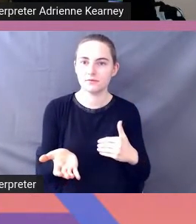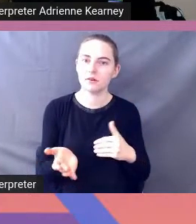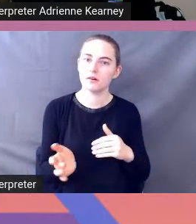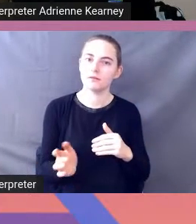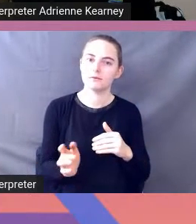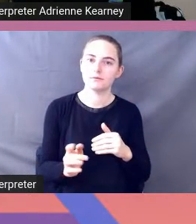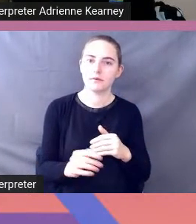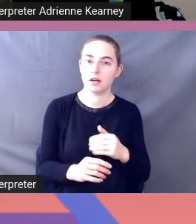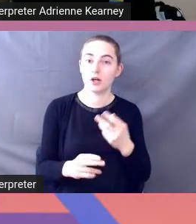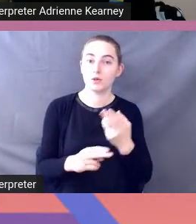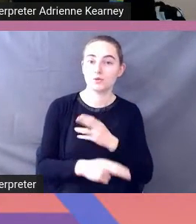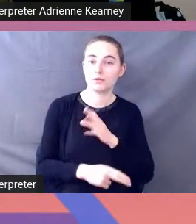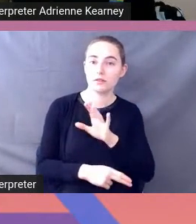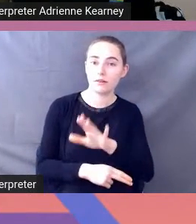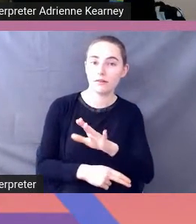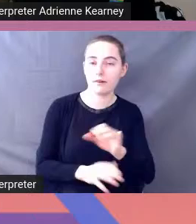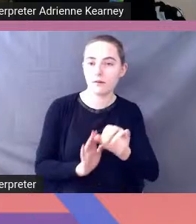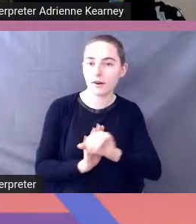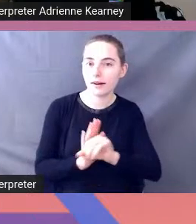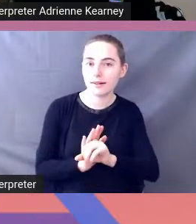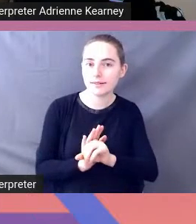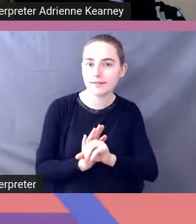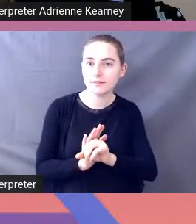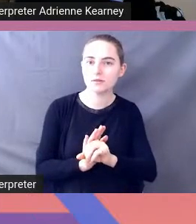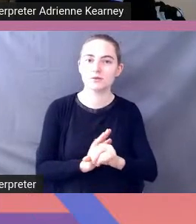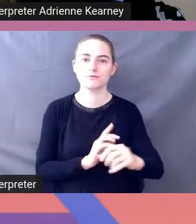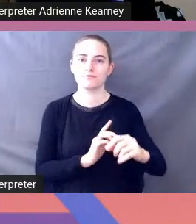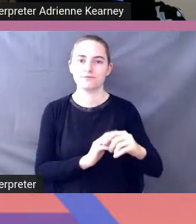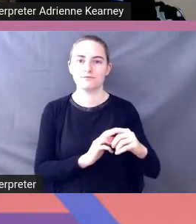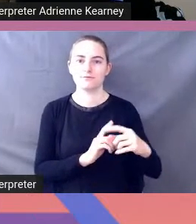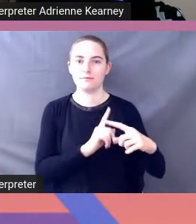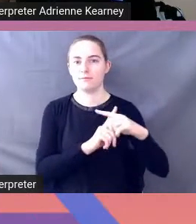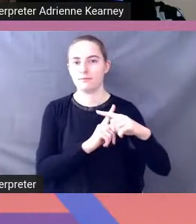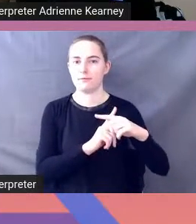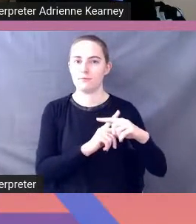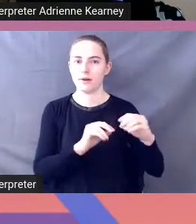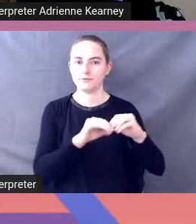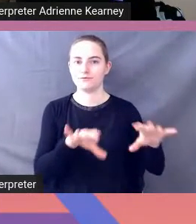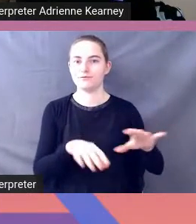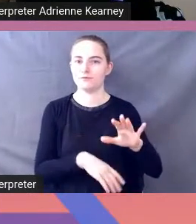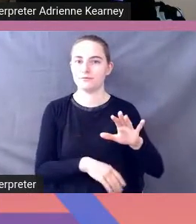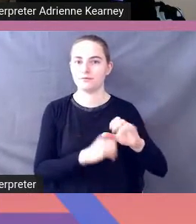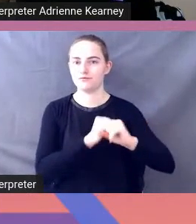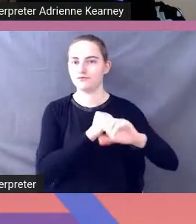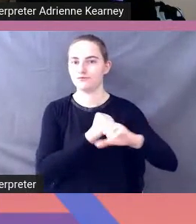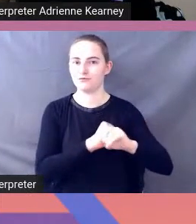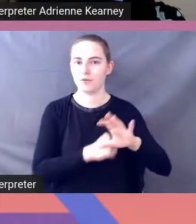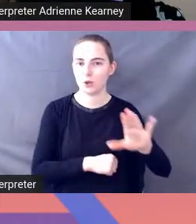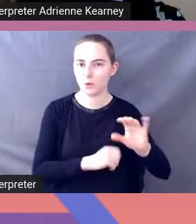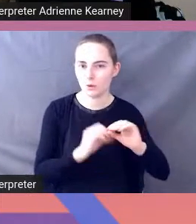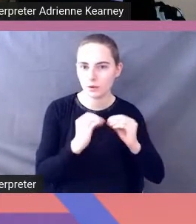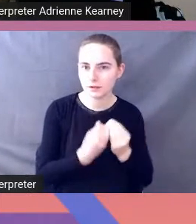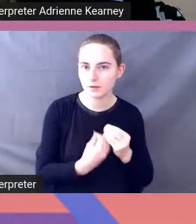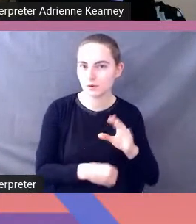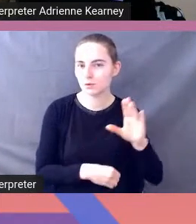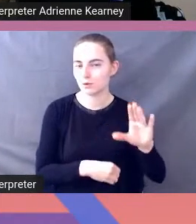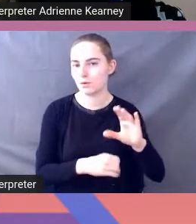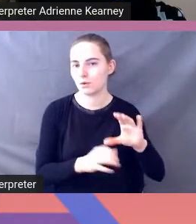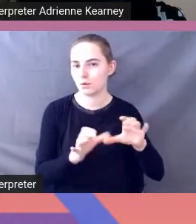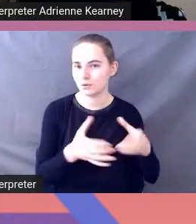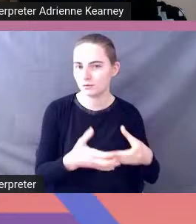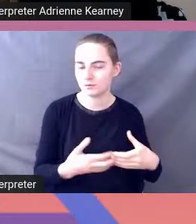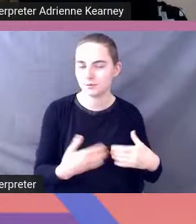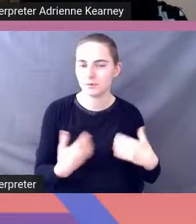better, when what you really should be doing is taking care of the needs of that person first and foremost. So I think that when you involve queer women